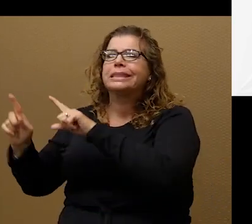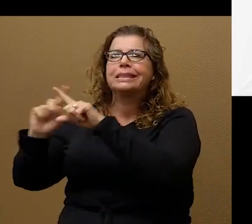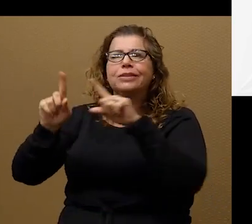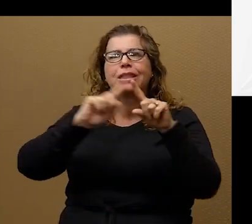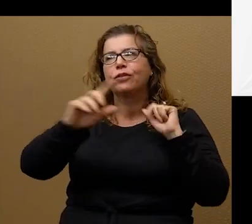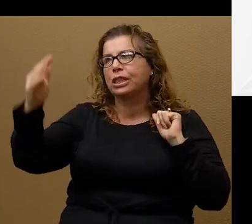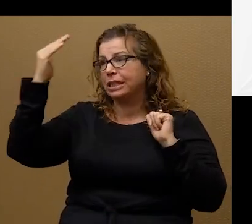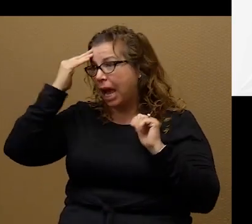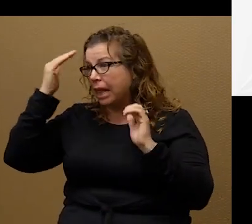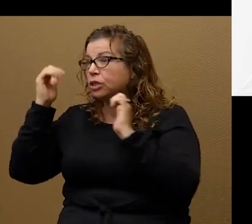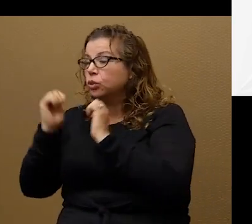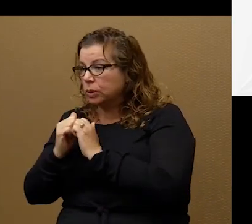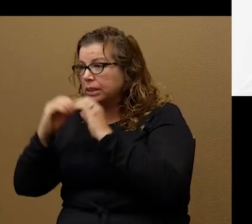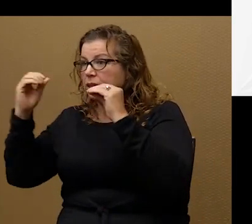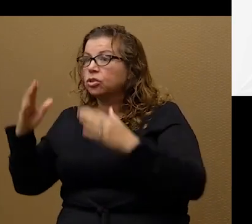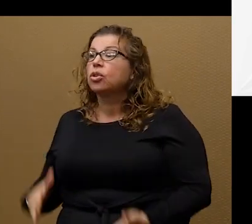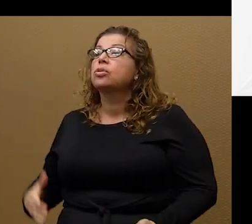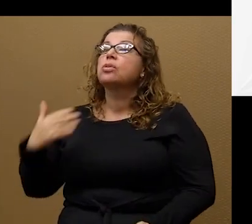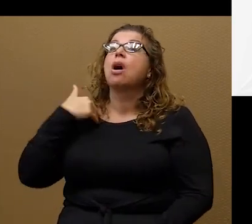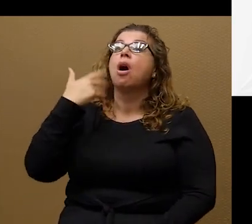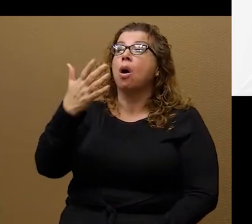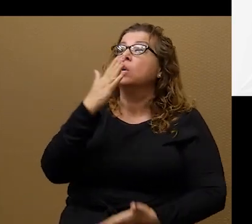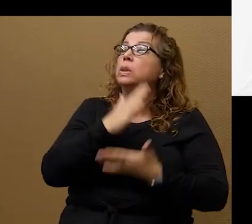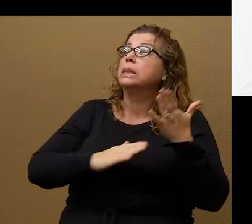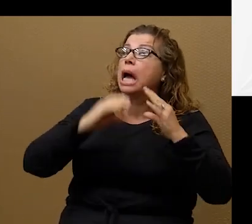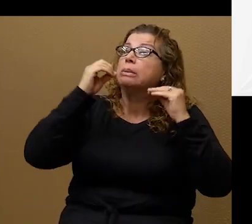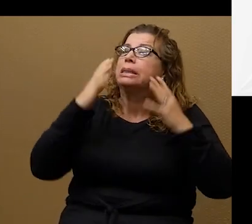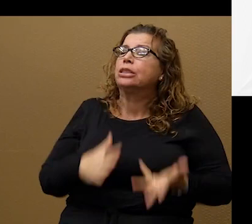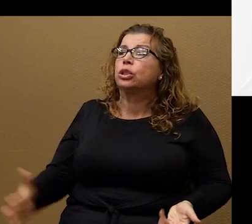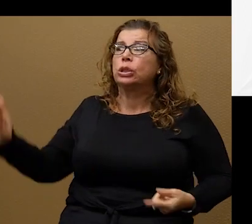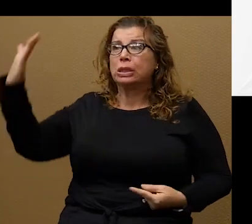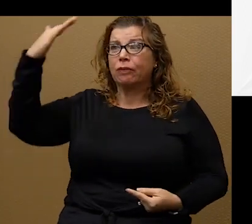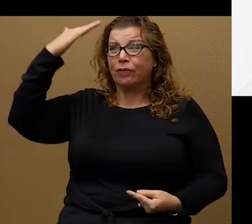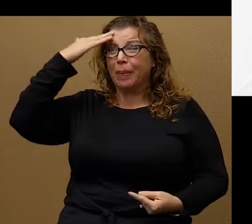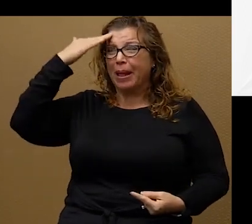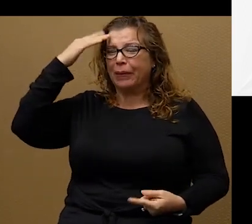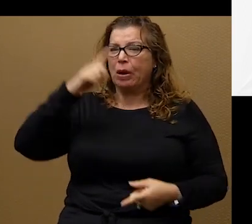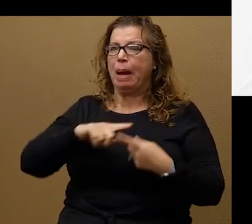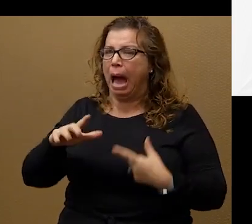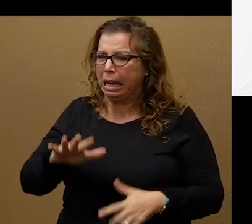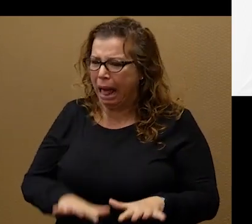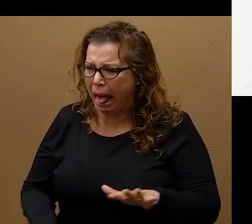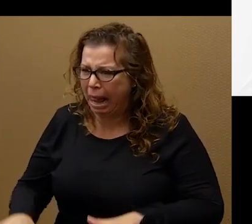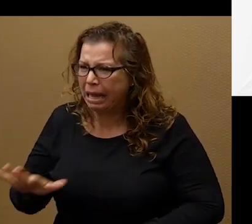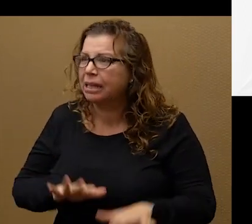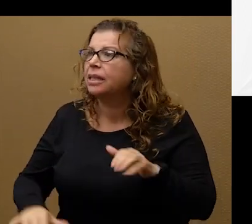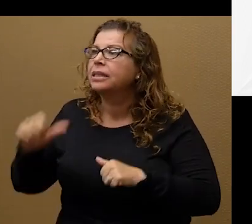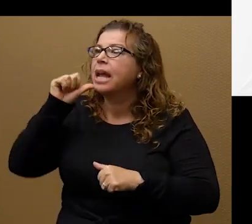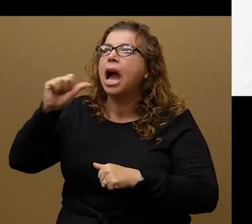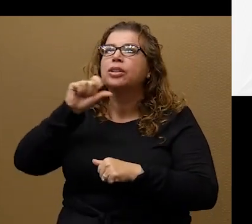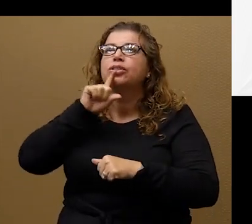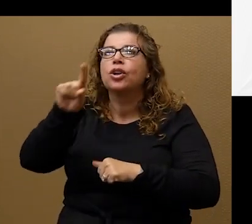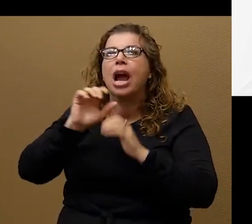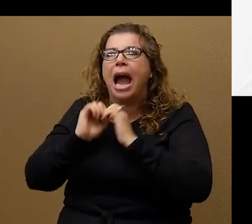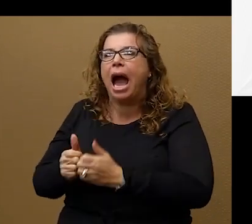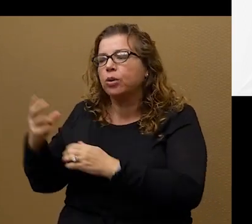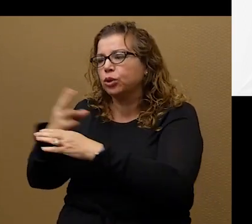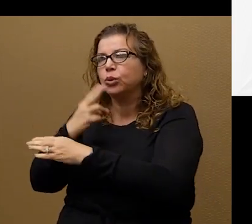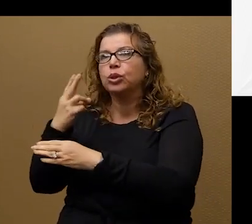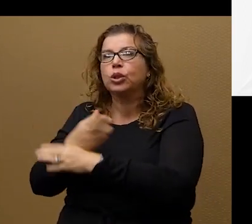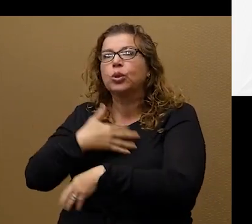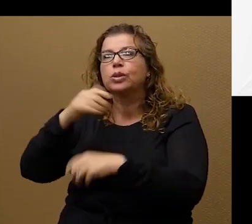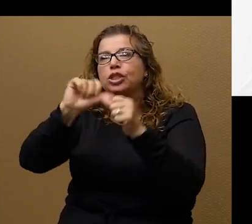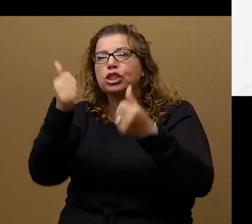If they were familiar, they didn't always feel comfortable. You guys might know what shaping means, but you're like, I'm not